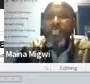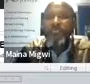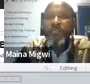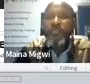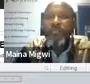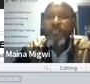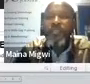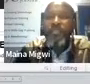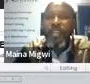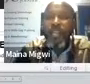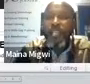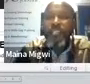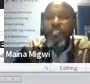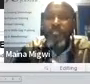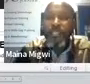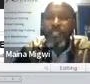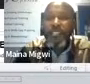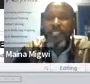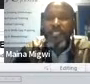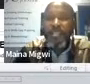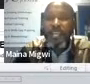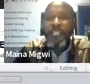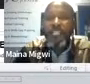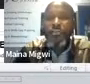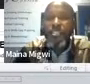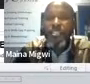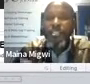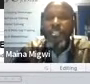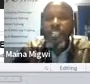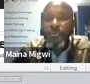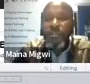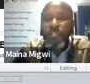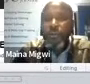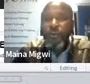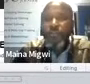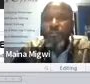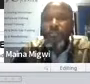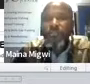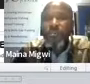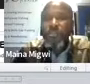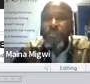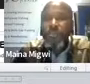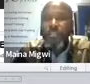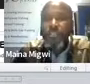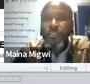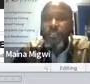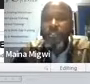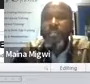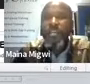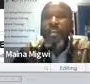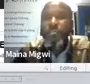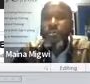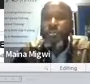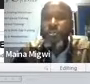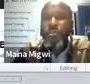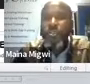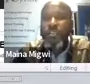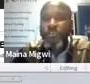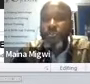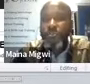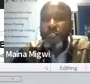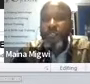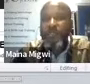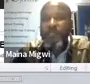binding unless the parties decide to register it with the court for recognition and